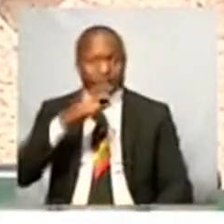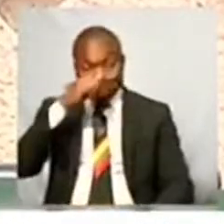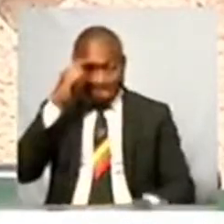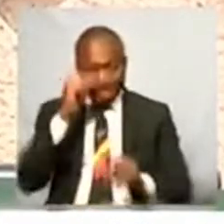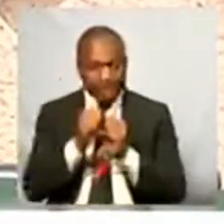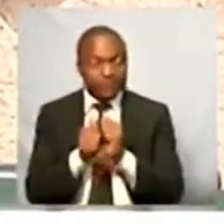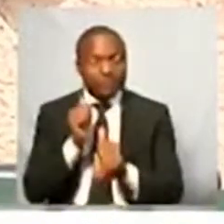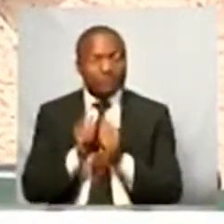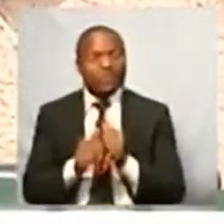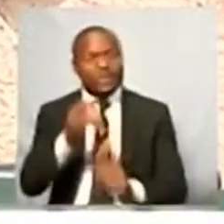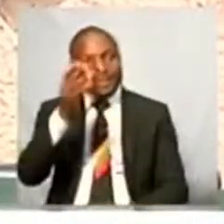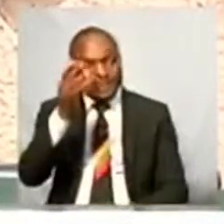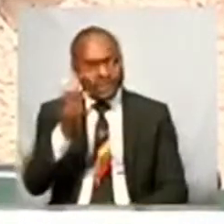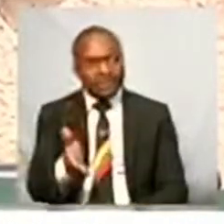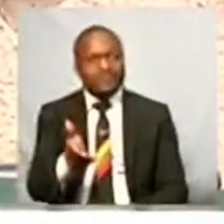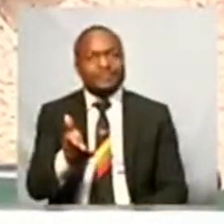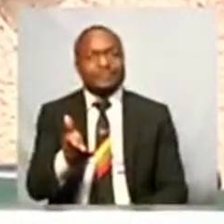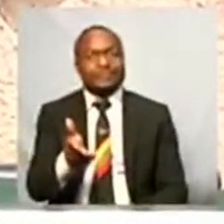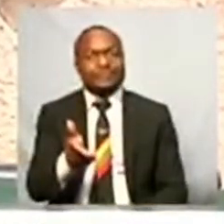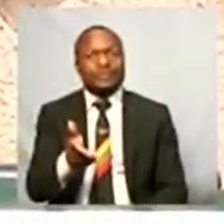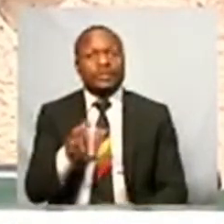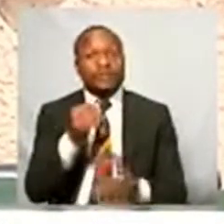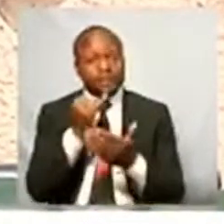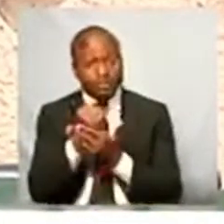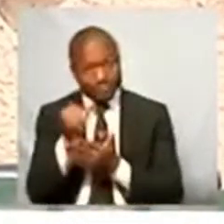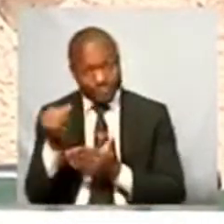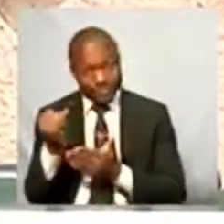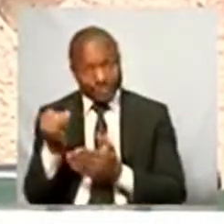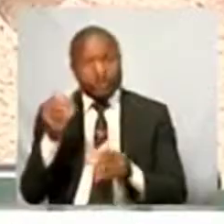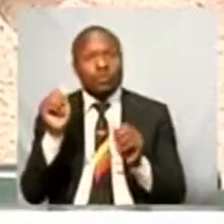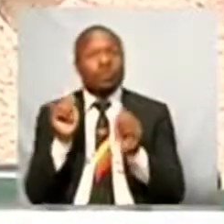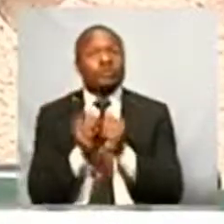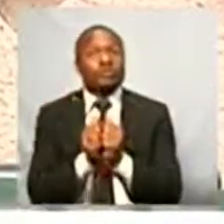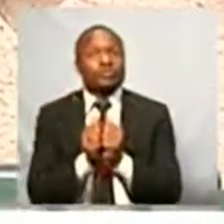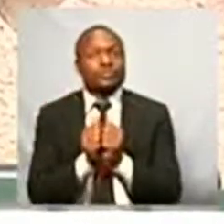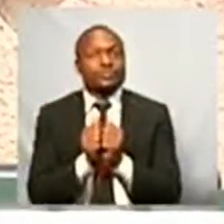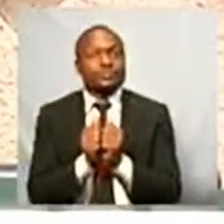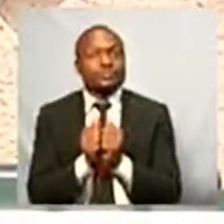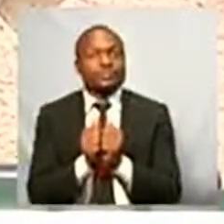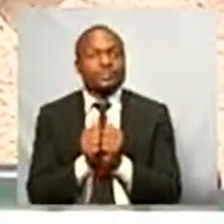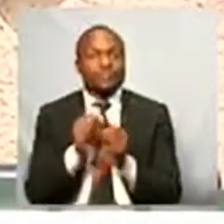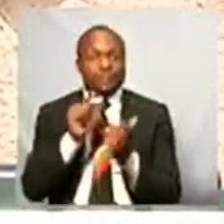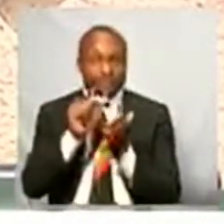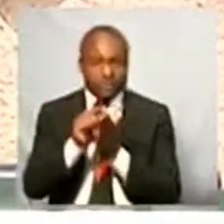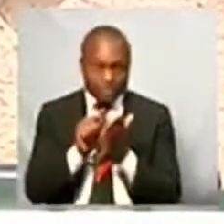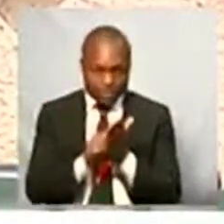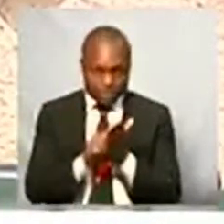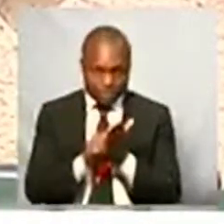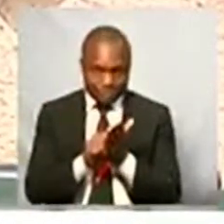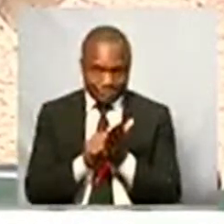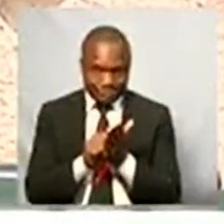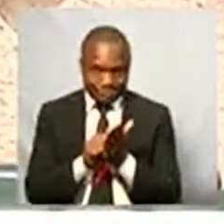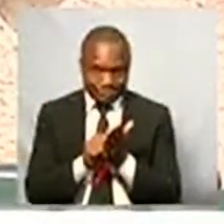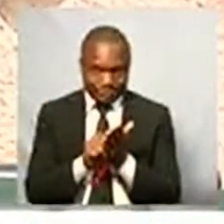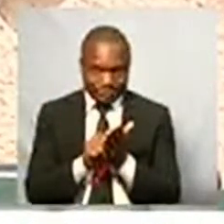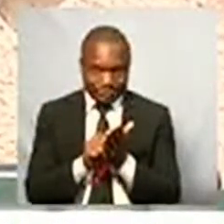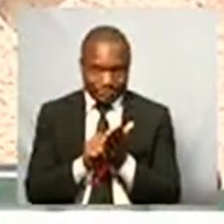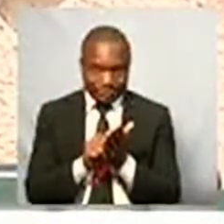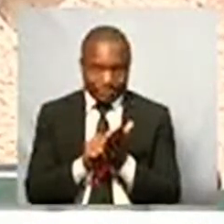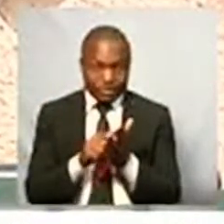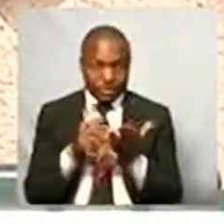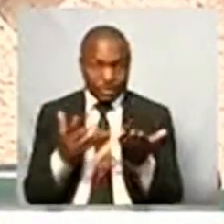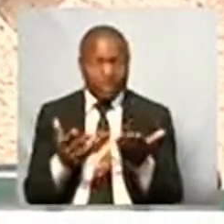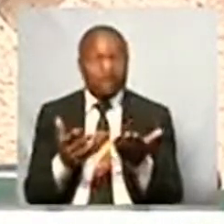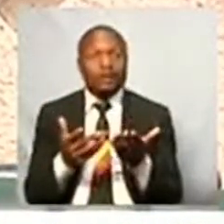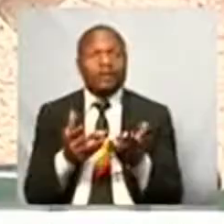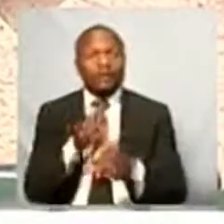because there is an issue with the legal framework in terms of the